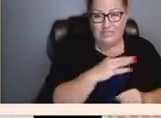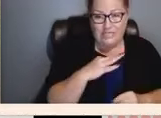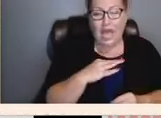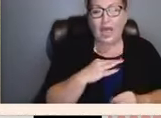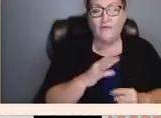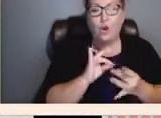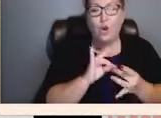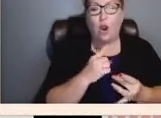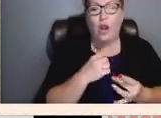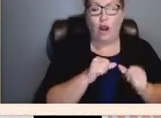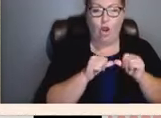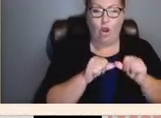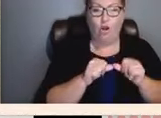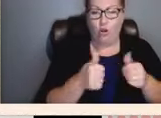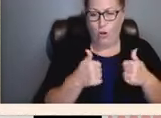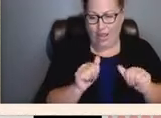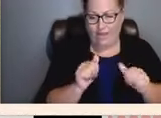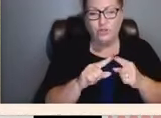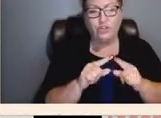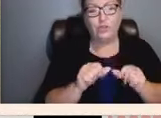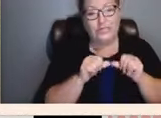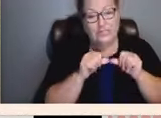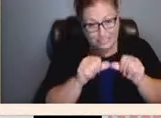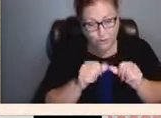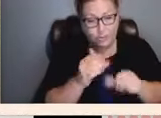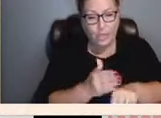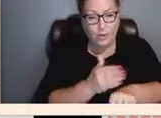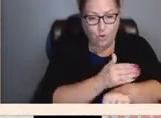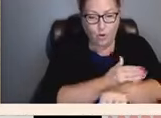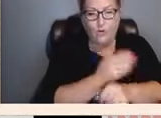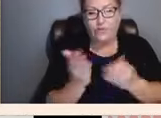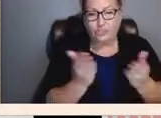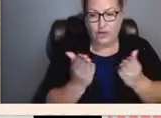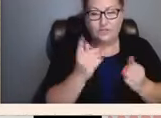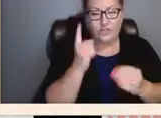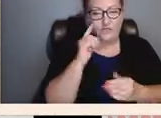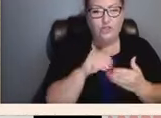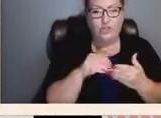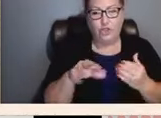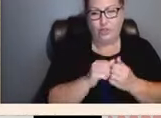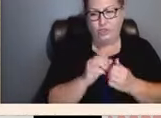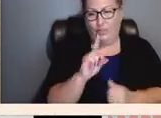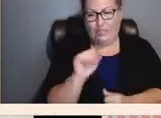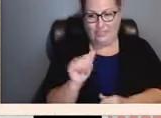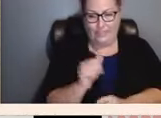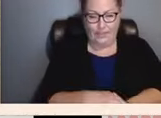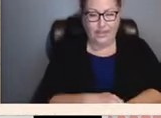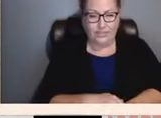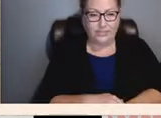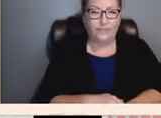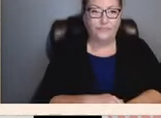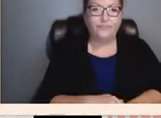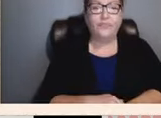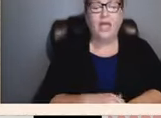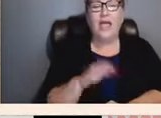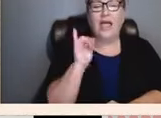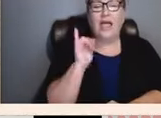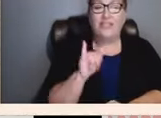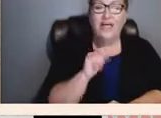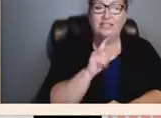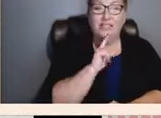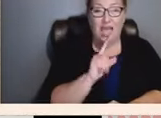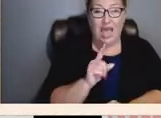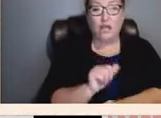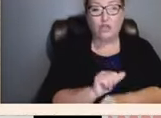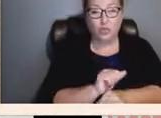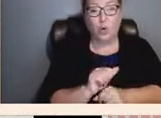effort to continuously improve services for students with disability. So this is an actual purpose of